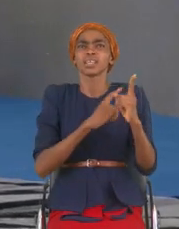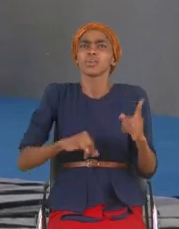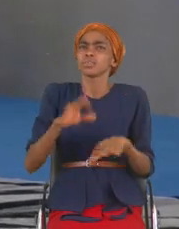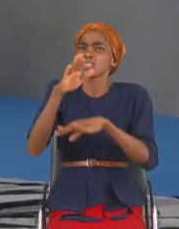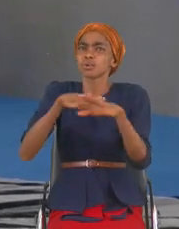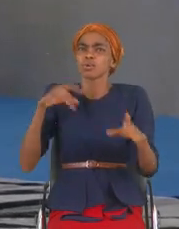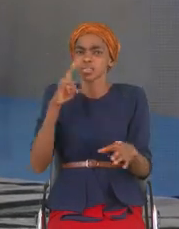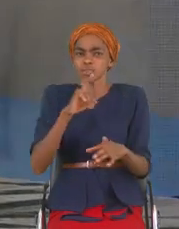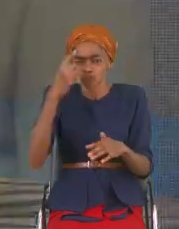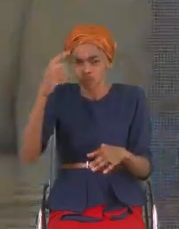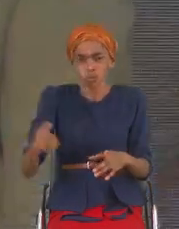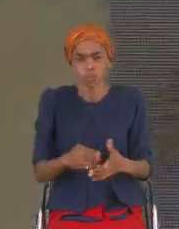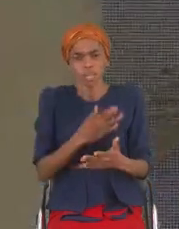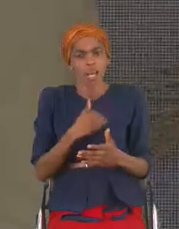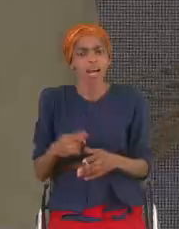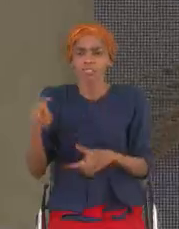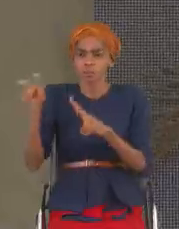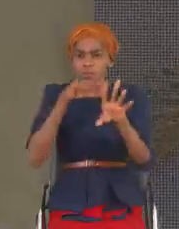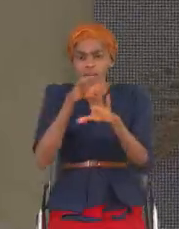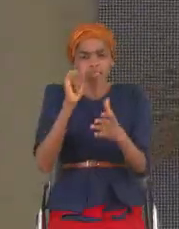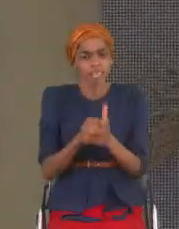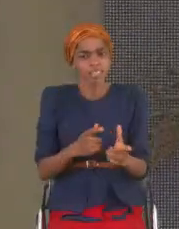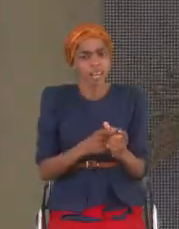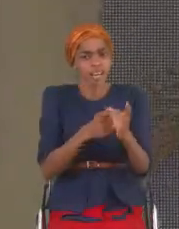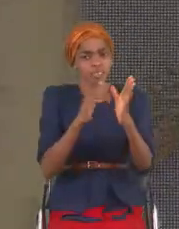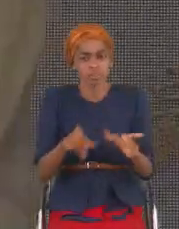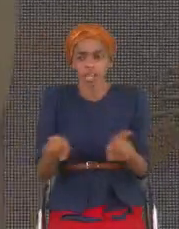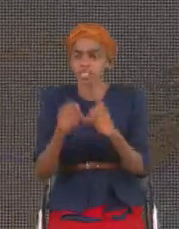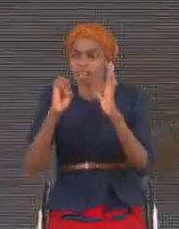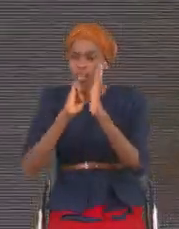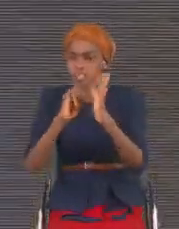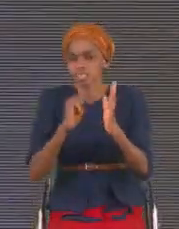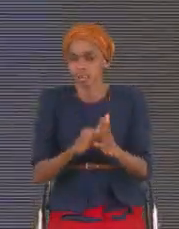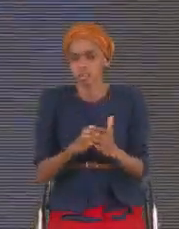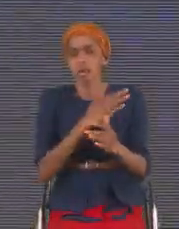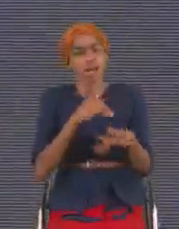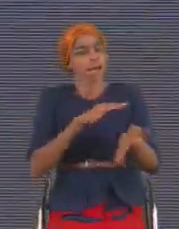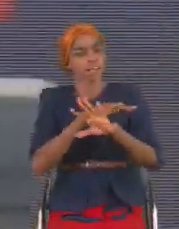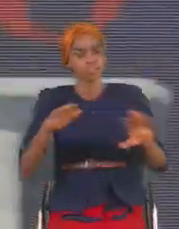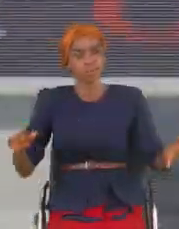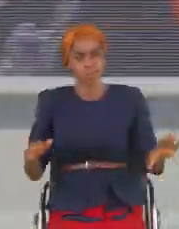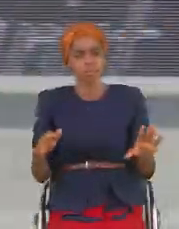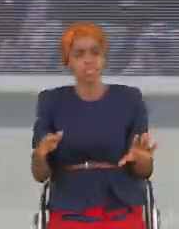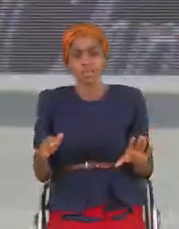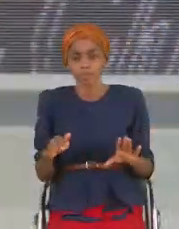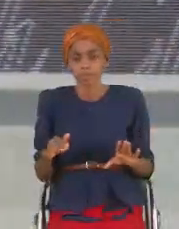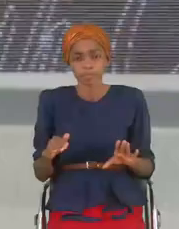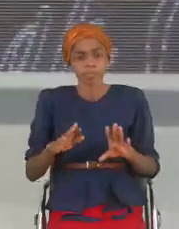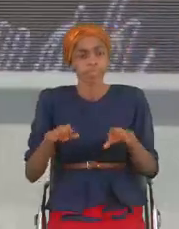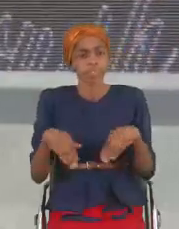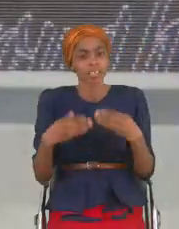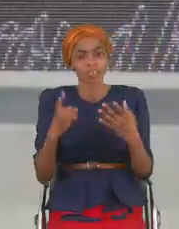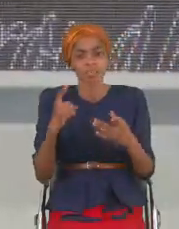calling you for. And look at that athlete as a model. And don't give the Lord a kind